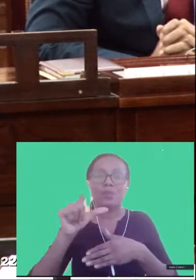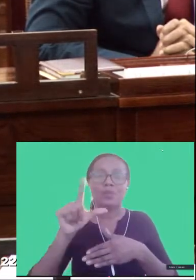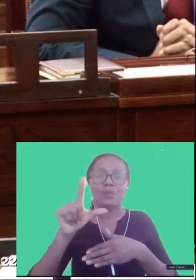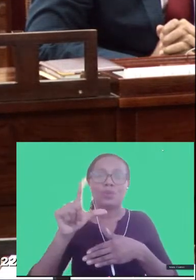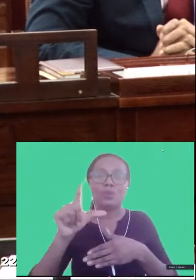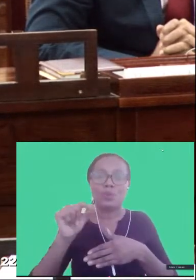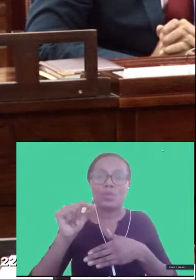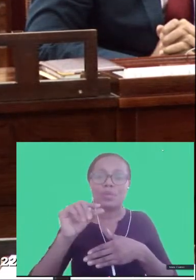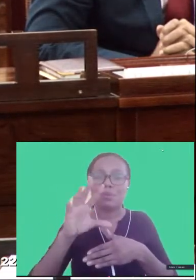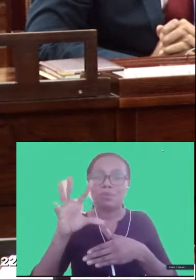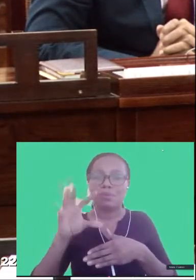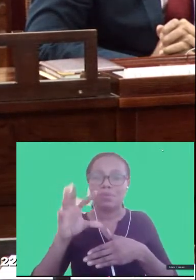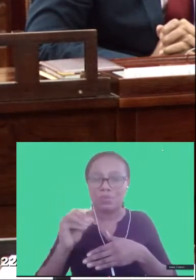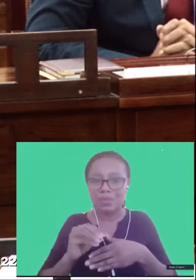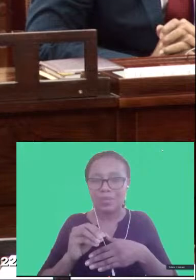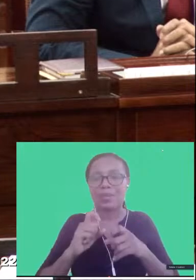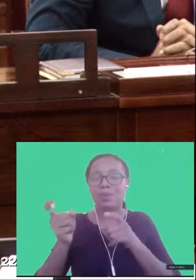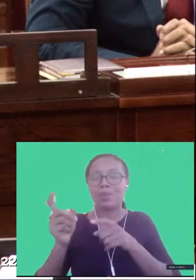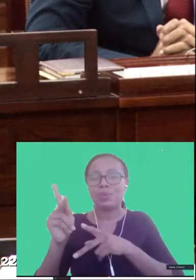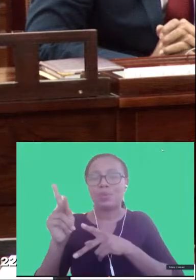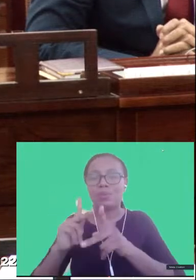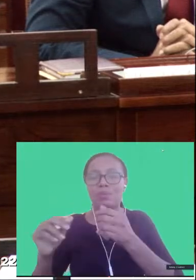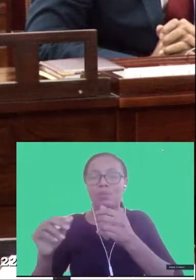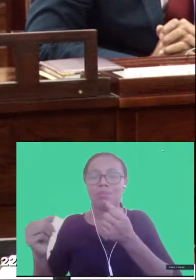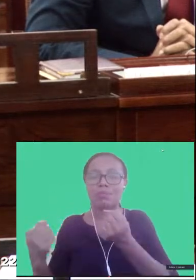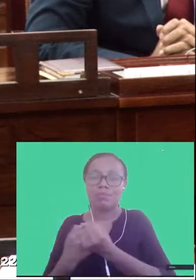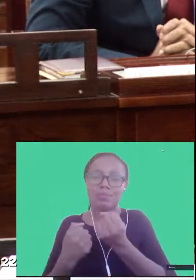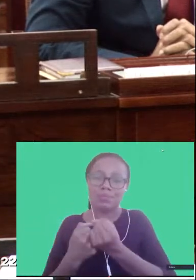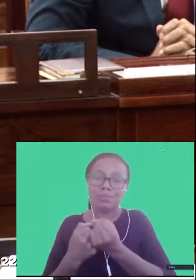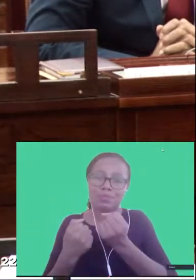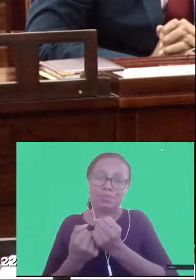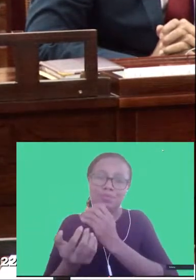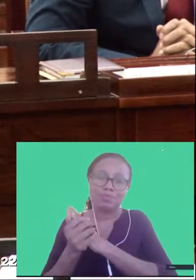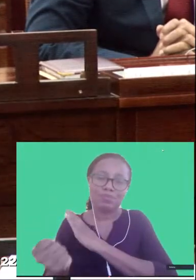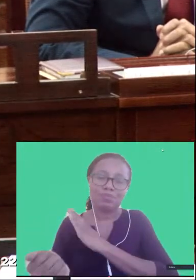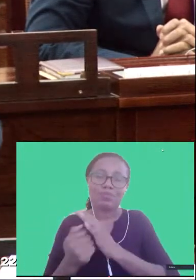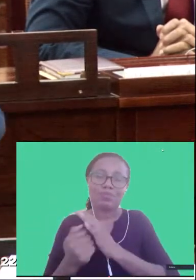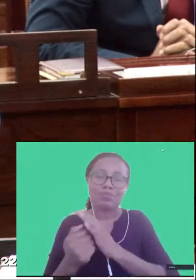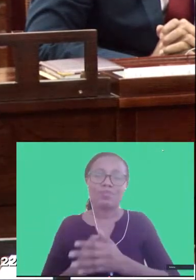Thank you. Honourable Member for St. Michael South.